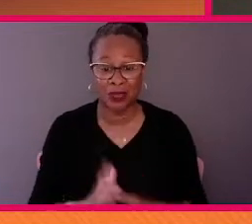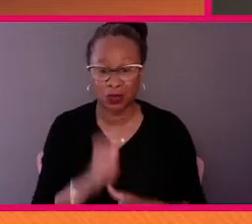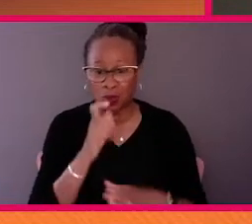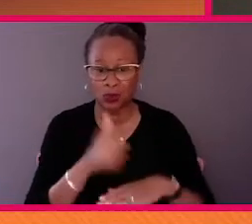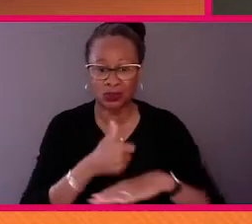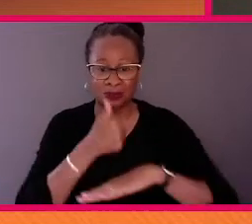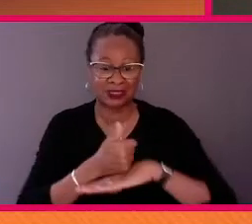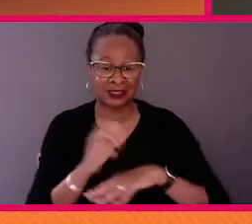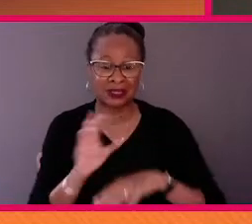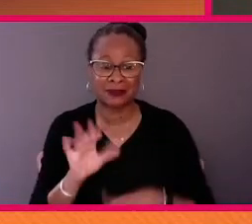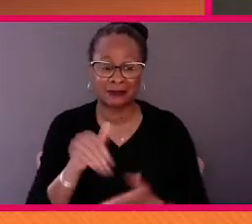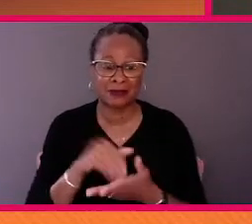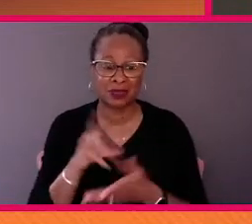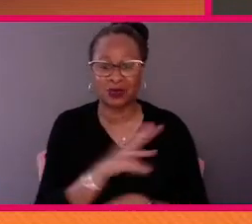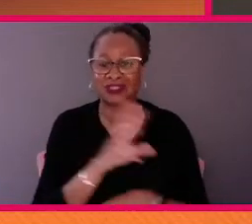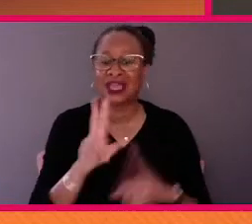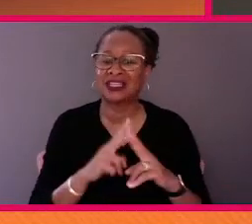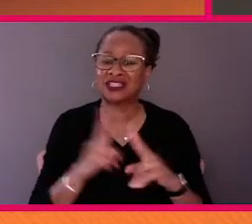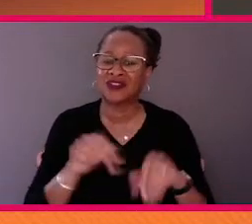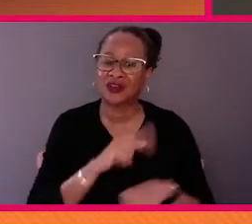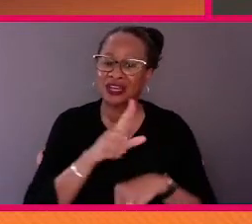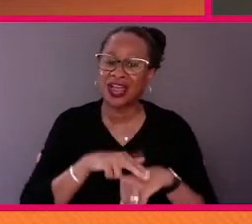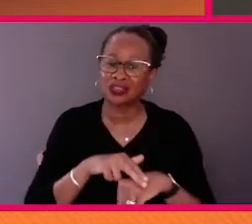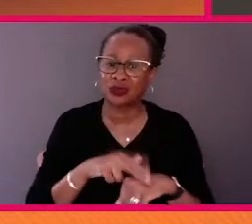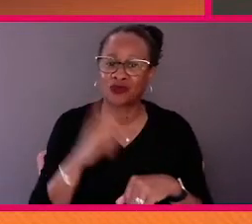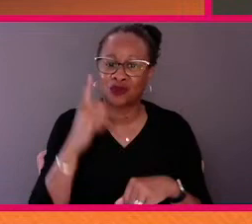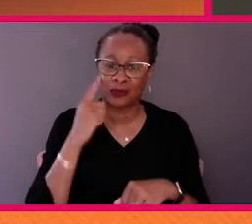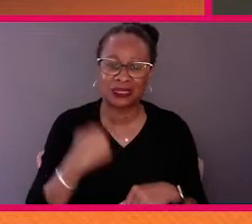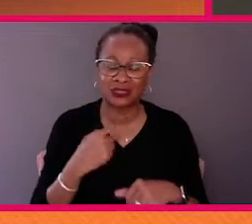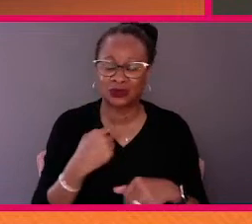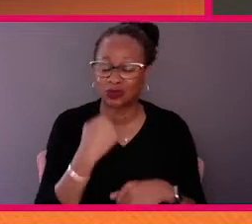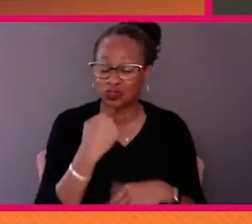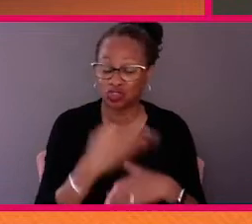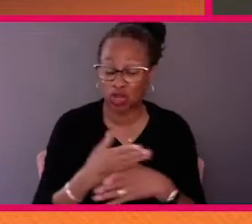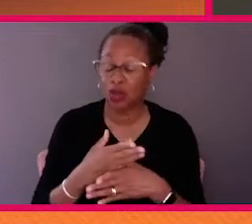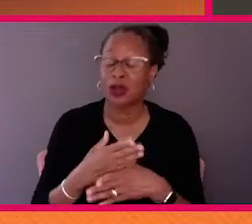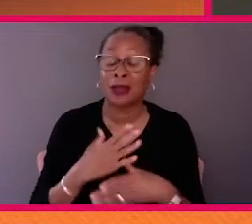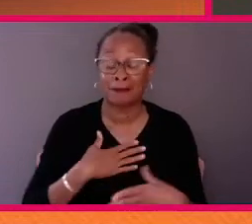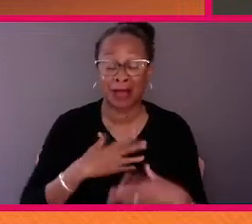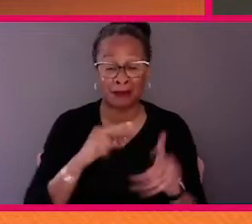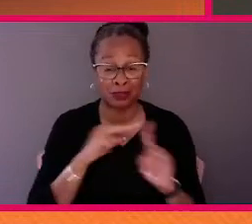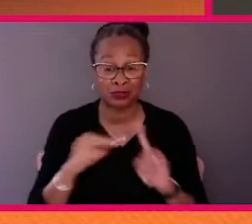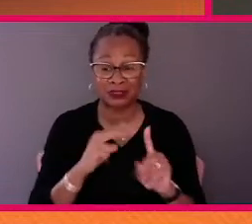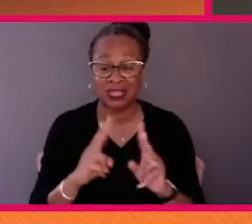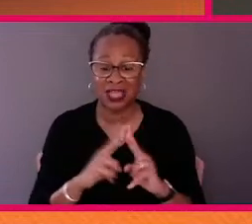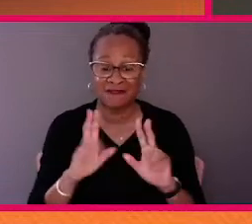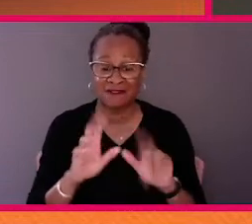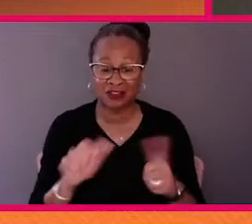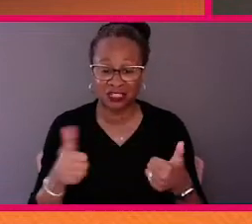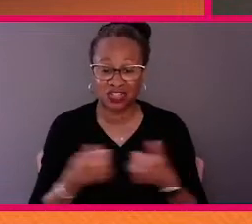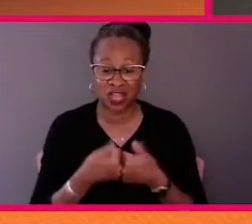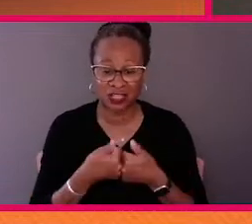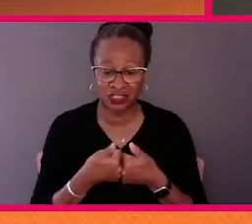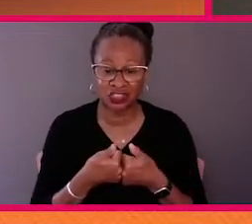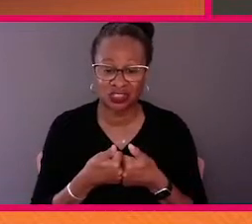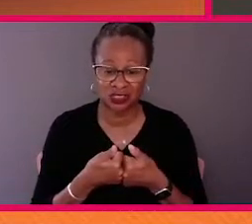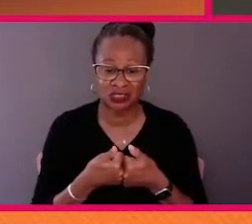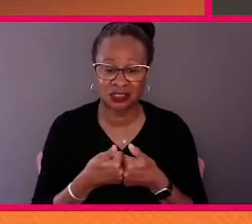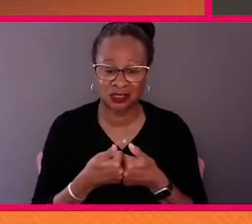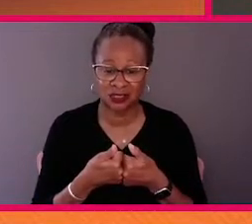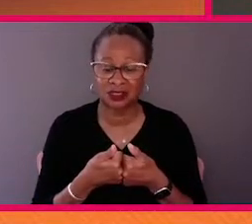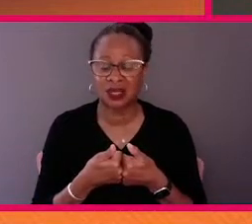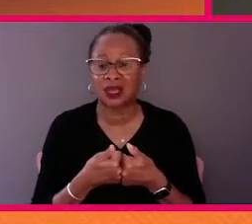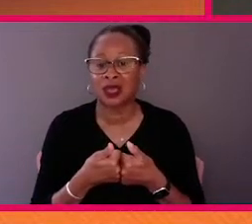for me to tell a story from the Midwest. It is very challenging in terms of, you know, finding